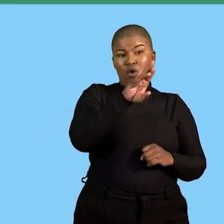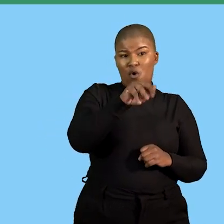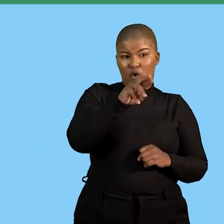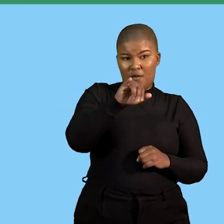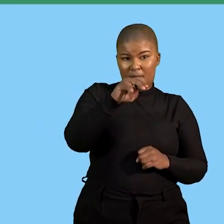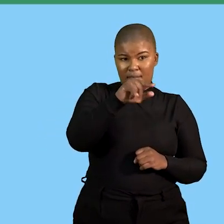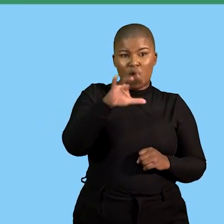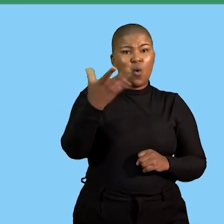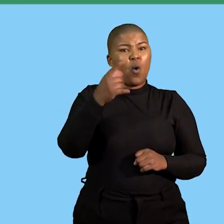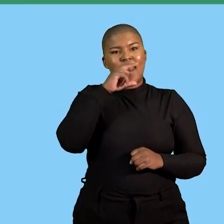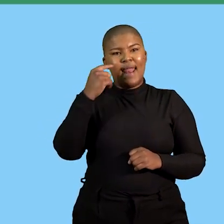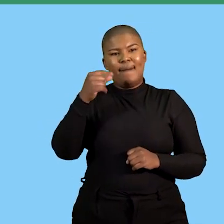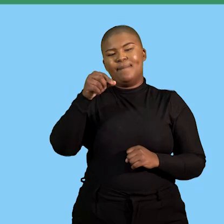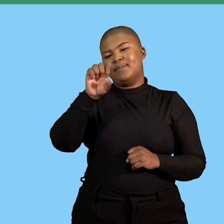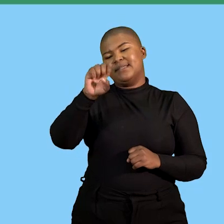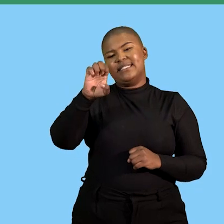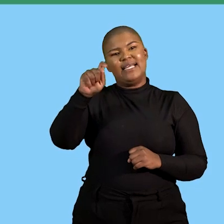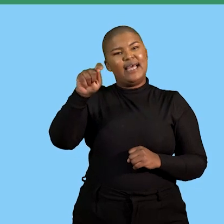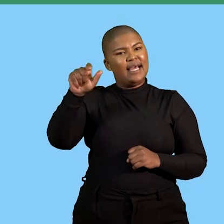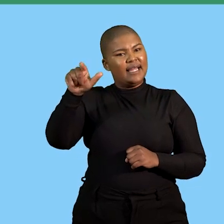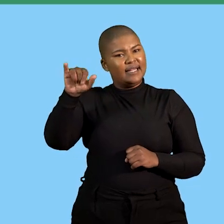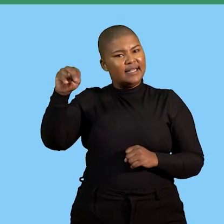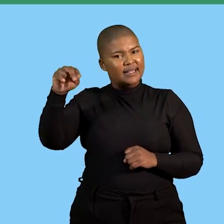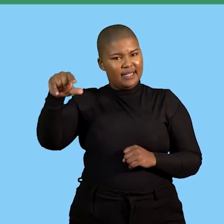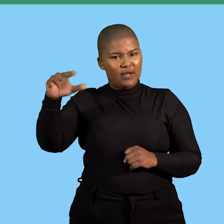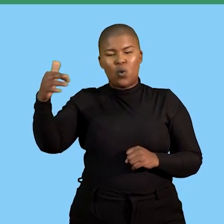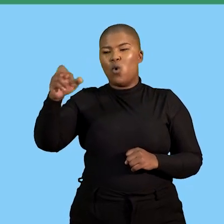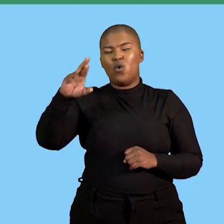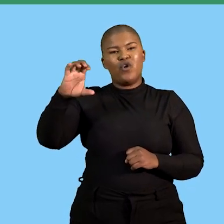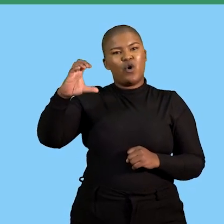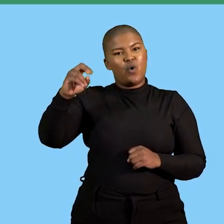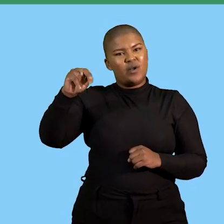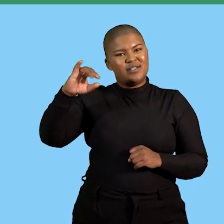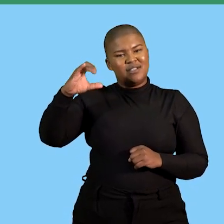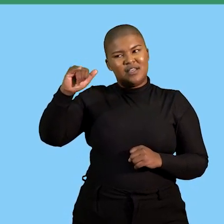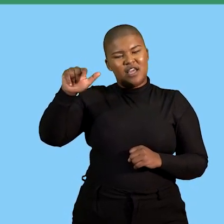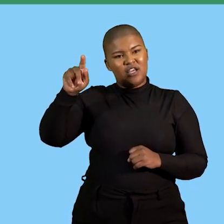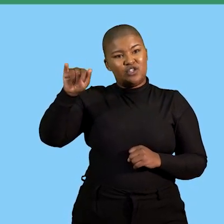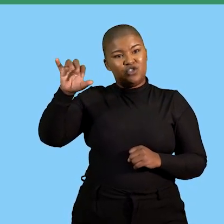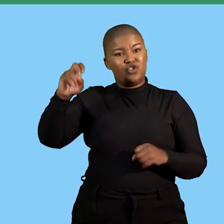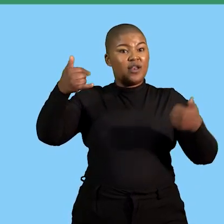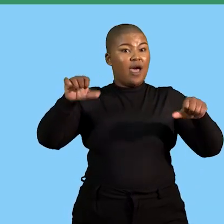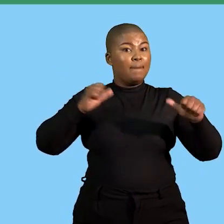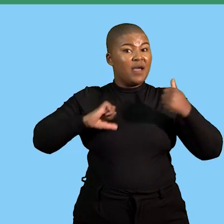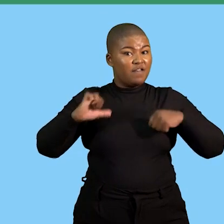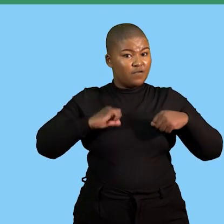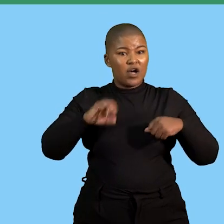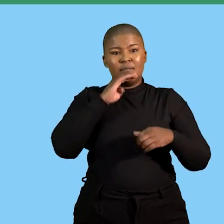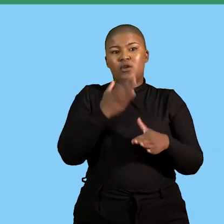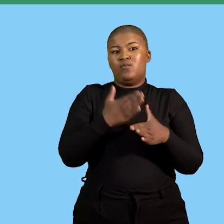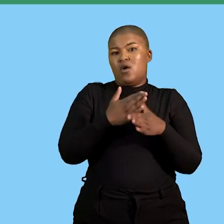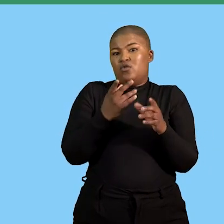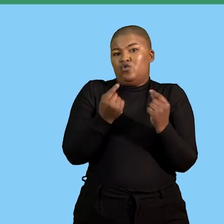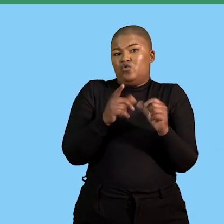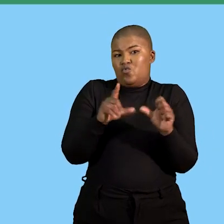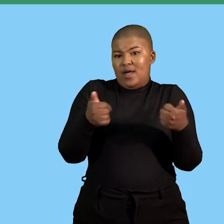reaching consensus. And then we have the performing stage, whereby team members are aware of the strategies and the aims of the business. They're actually doing